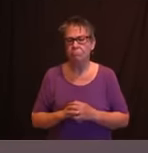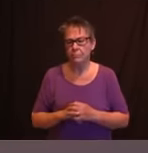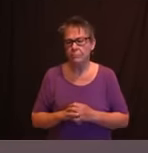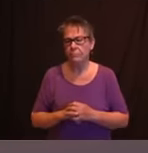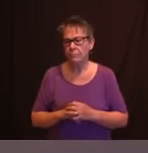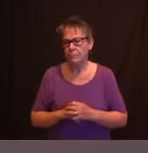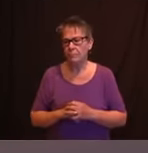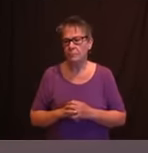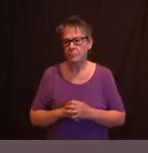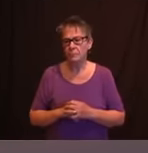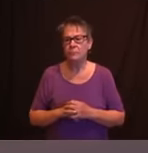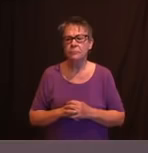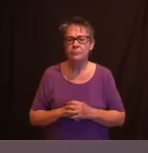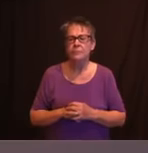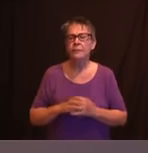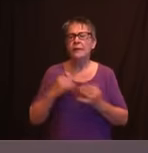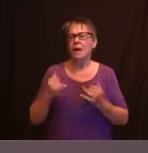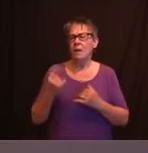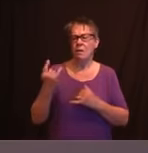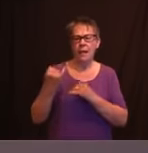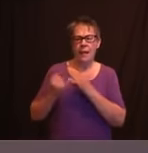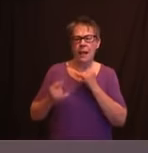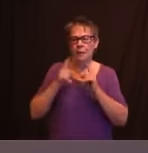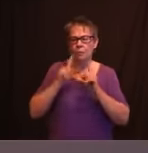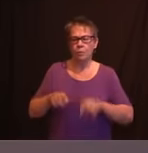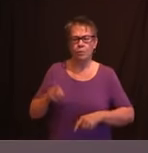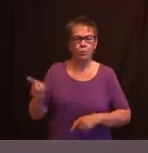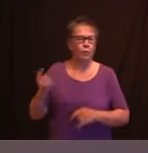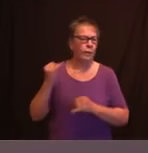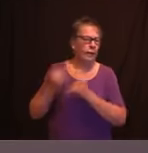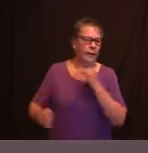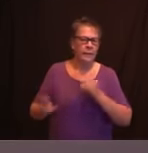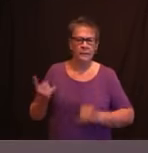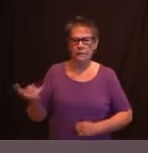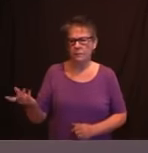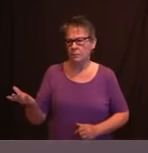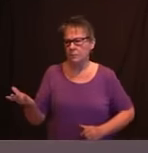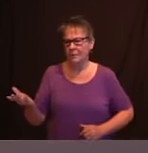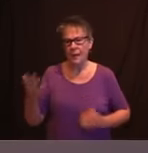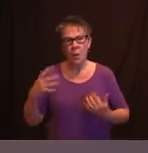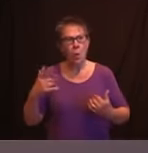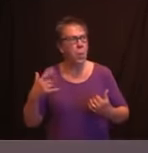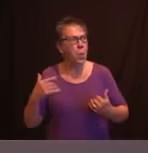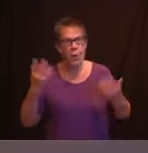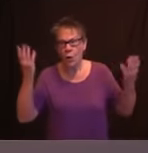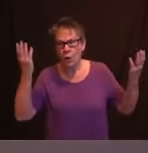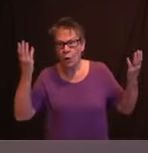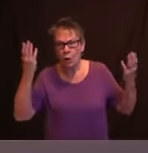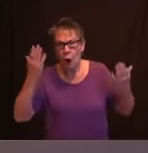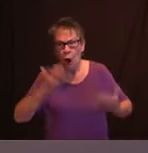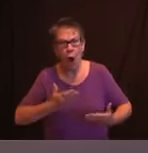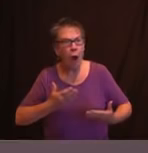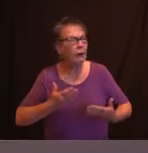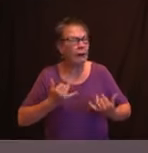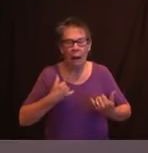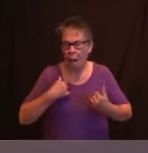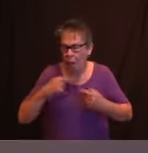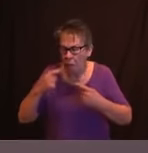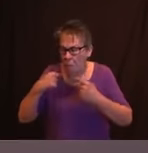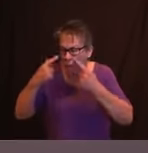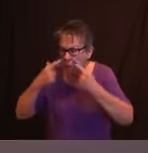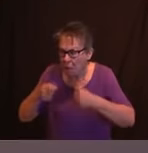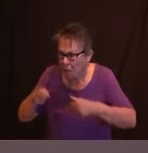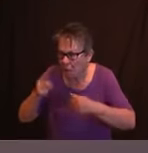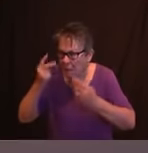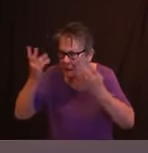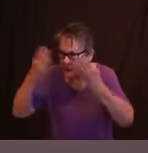were blinking, because it confirmed I was not going blind. So thank you for that. That is correct. Could you, Governor, just expand a